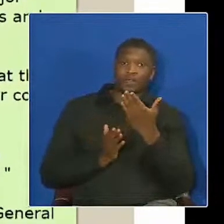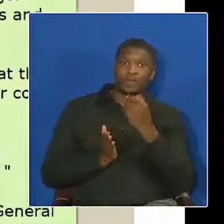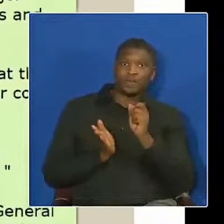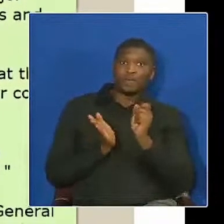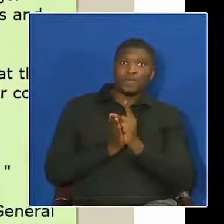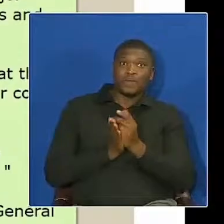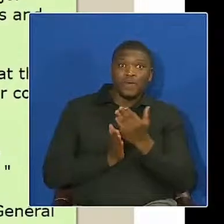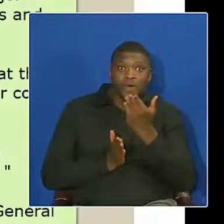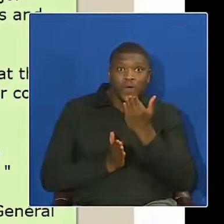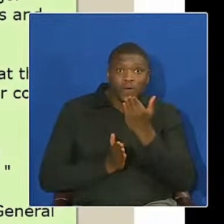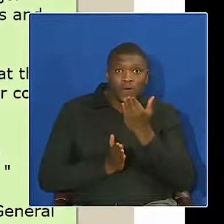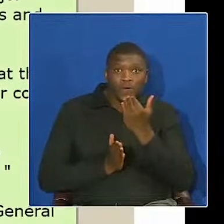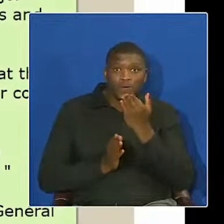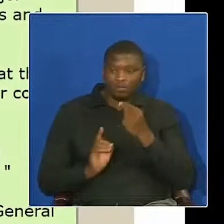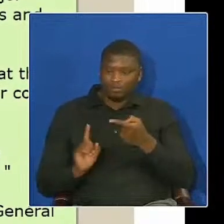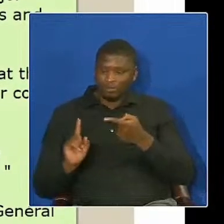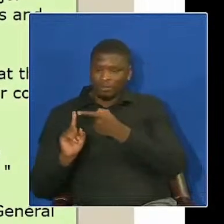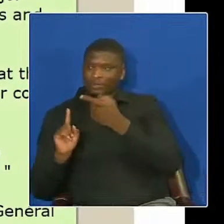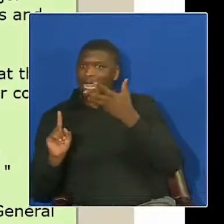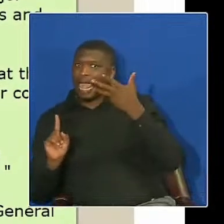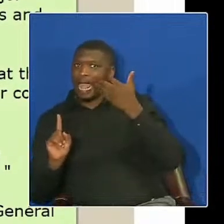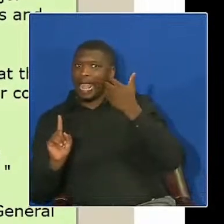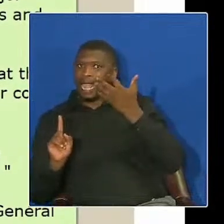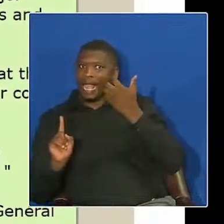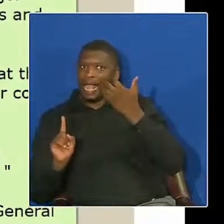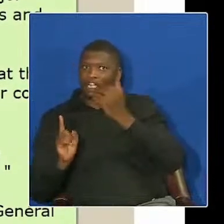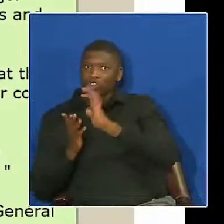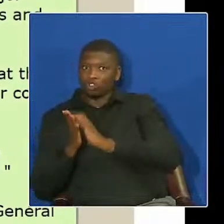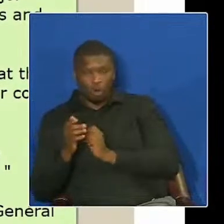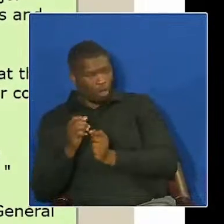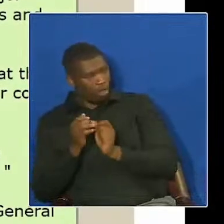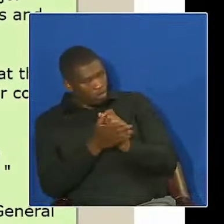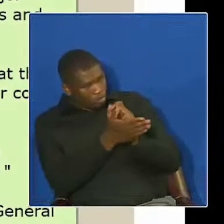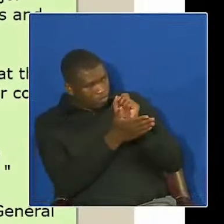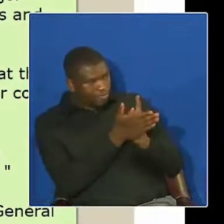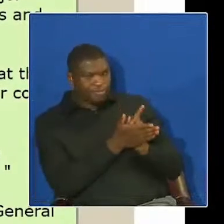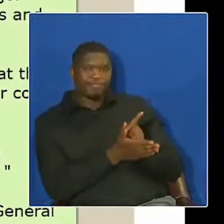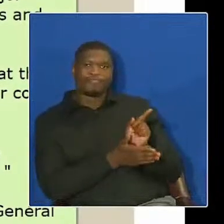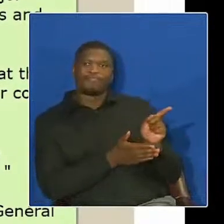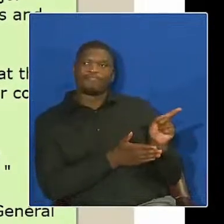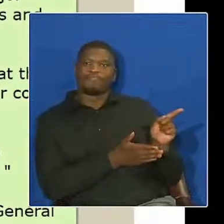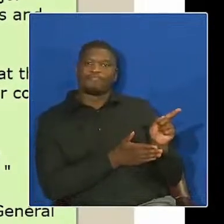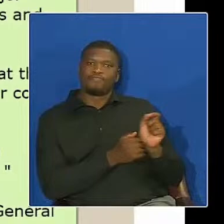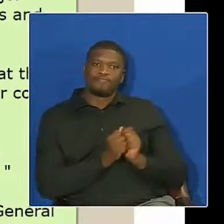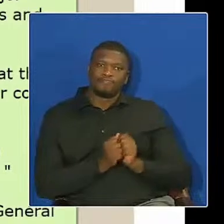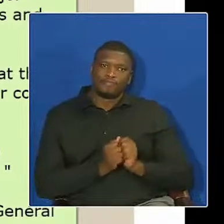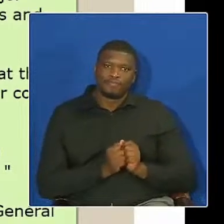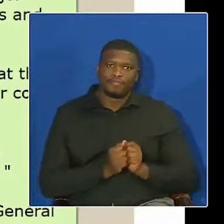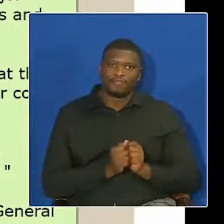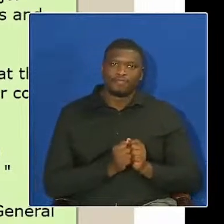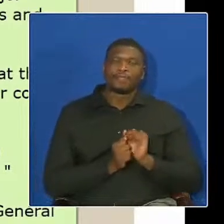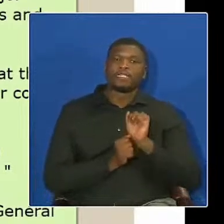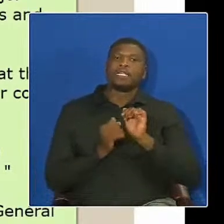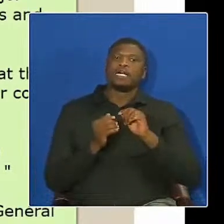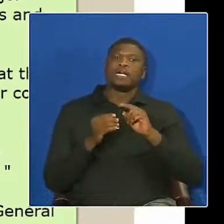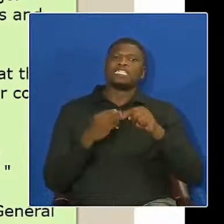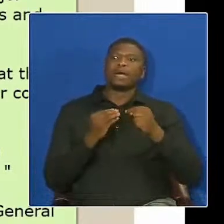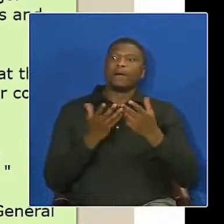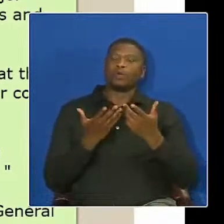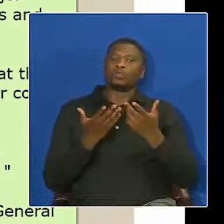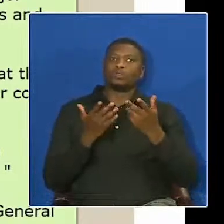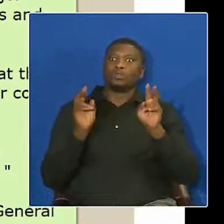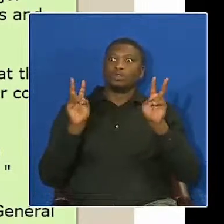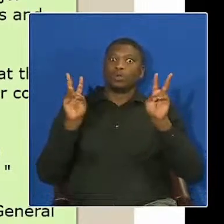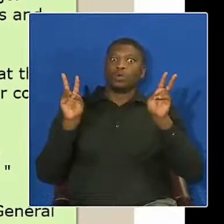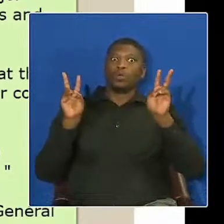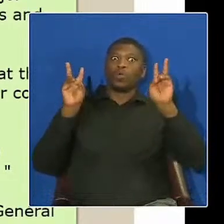Mr. Matlala to Mr. Mokgotsi. The screenshot, it's about the breaking